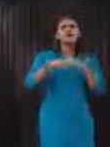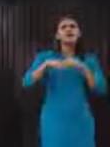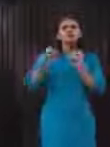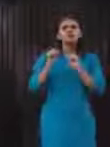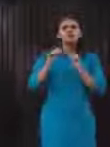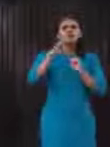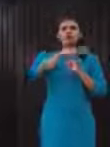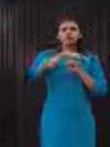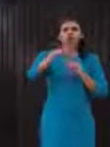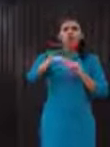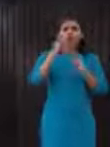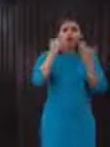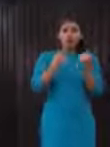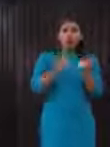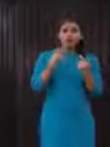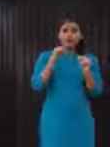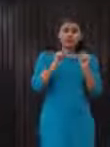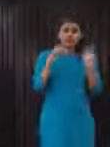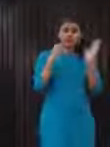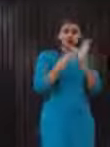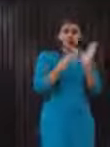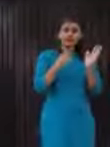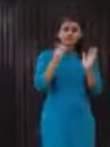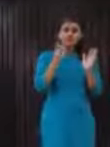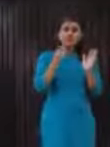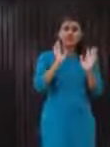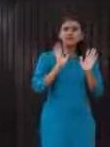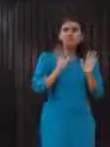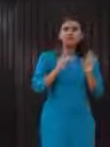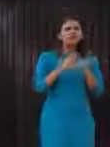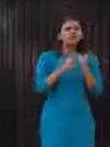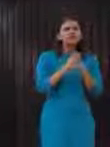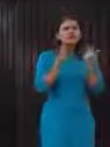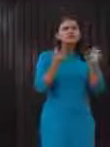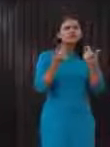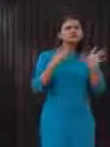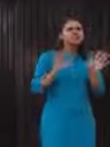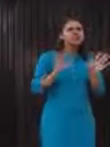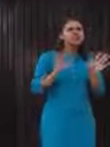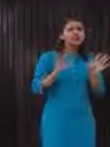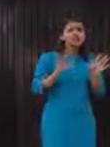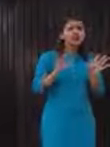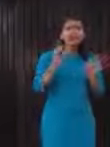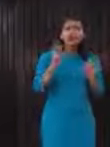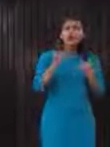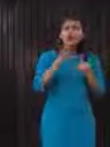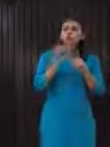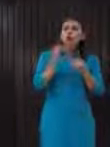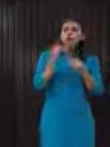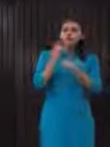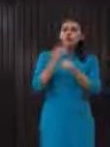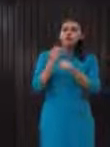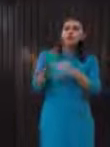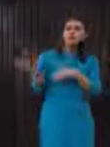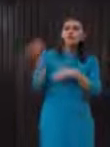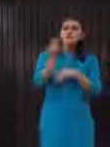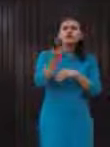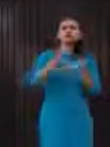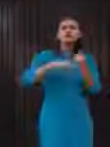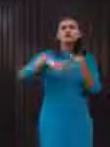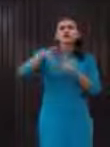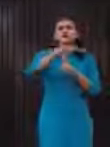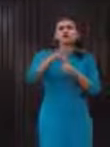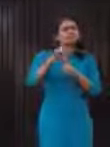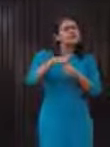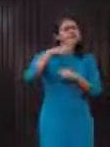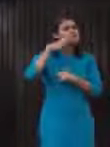that they felt that now this act, which is now gone, has taken away something that has been given. It was more